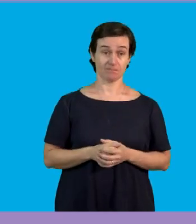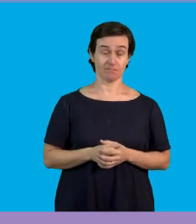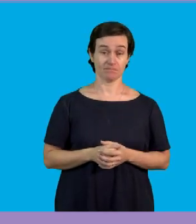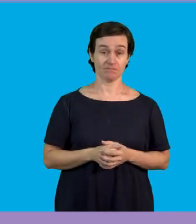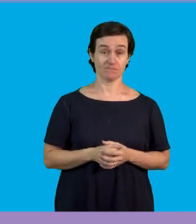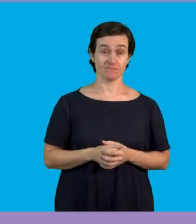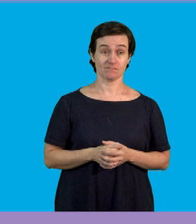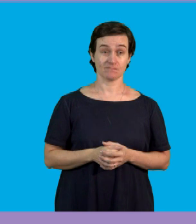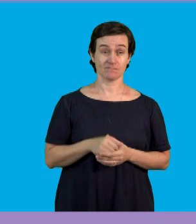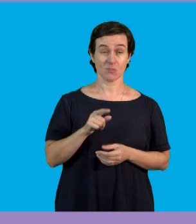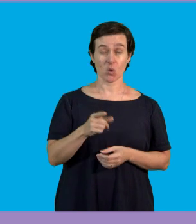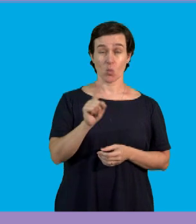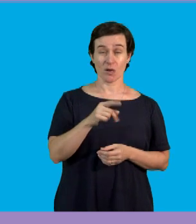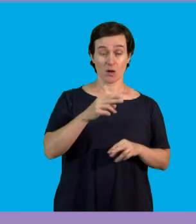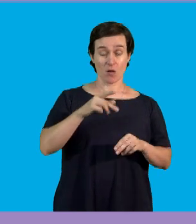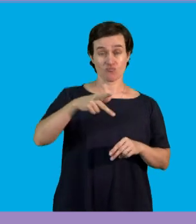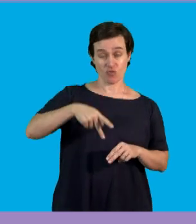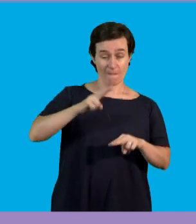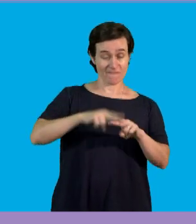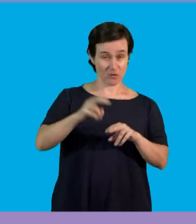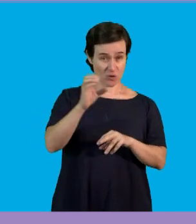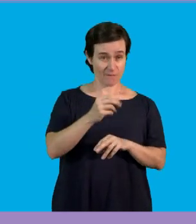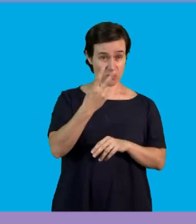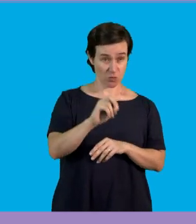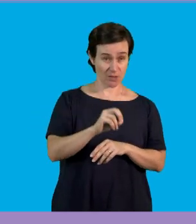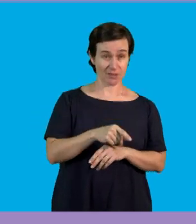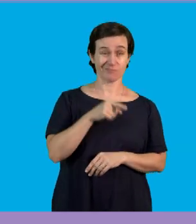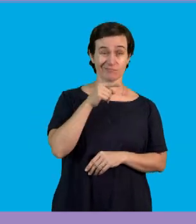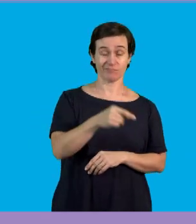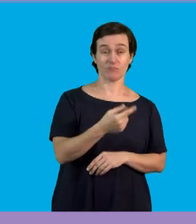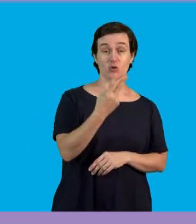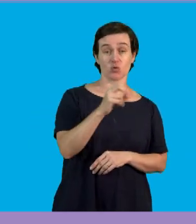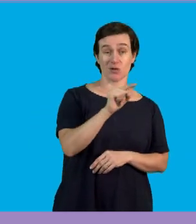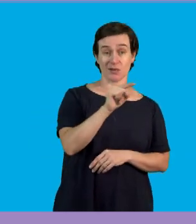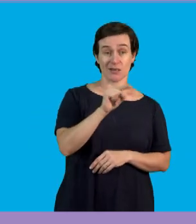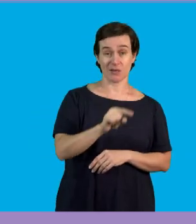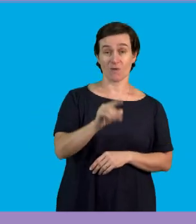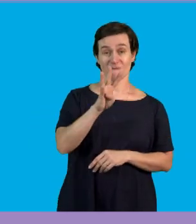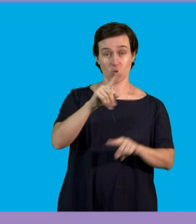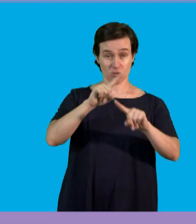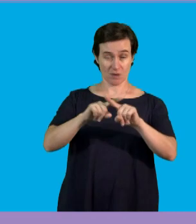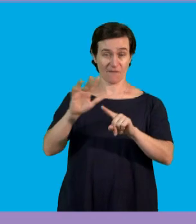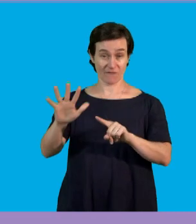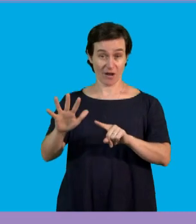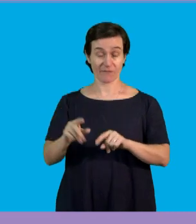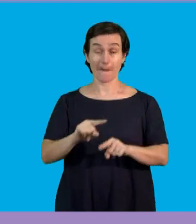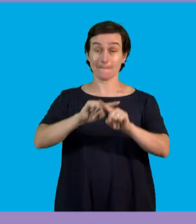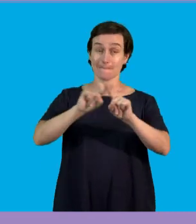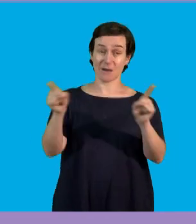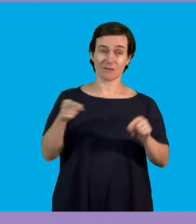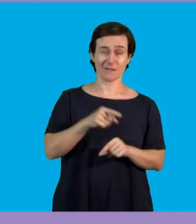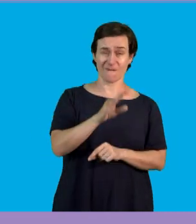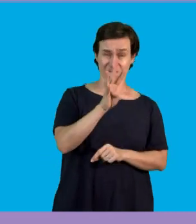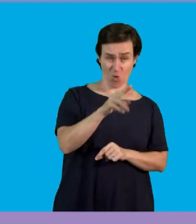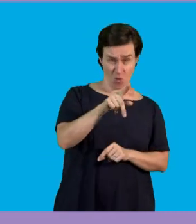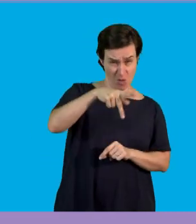represent it using my prime factors, I can just say, remember, 20 is 4 multiplied by 5. But